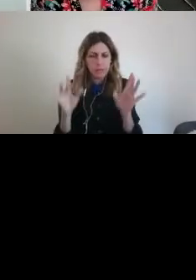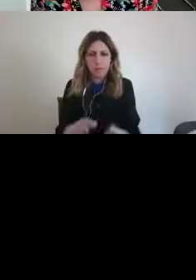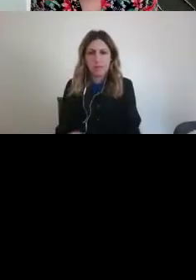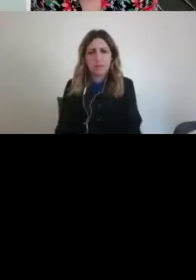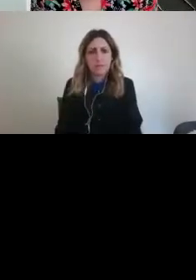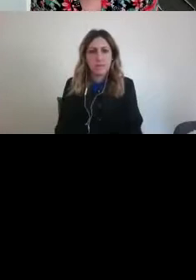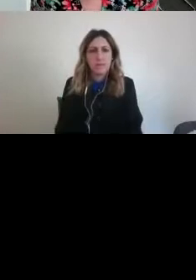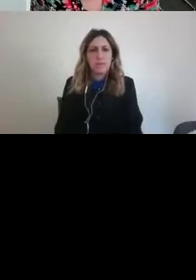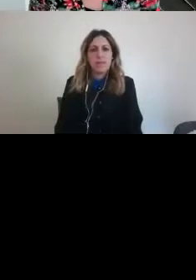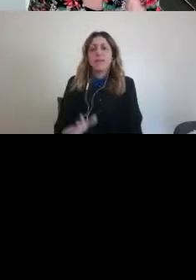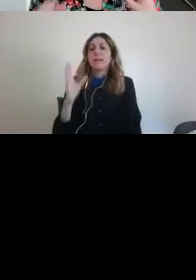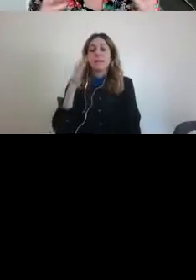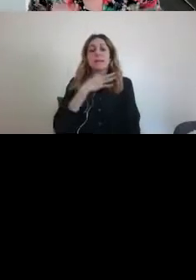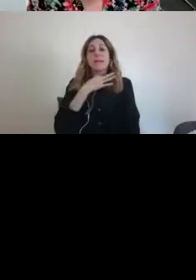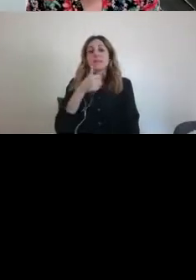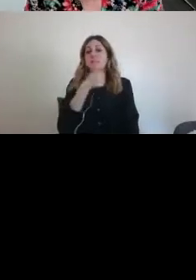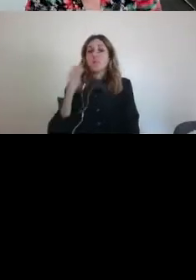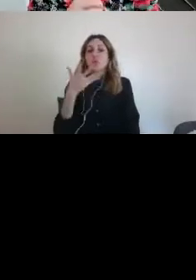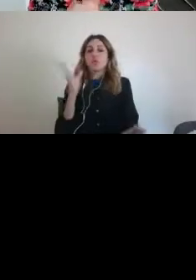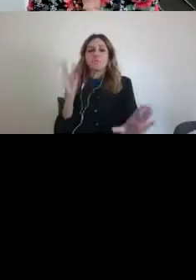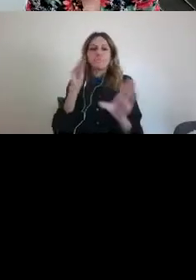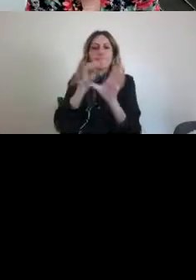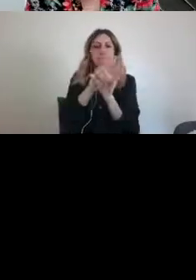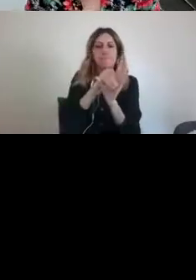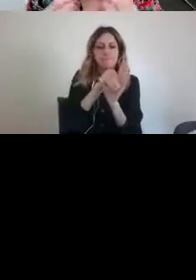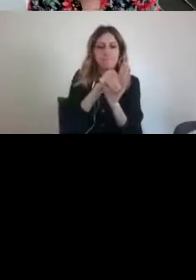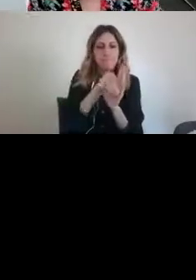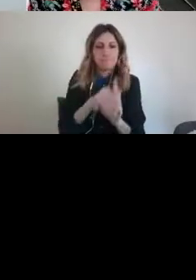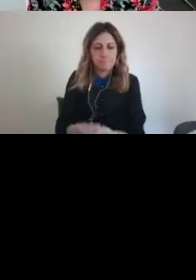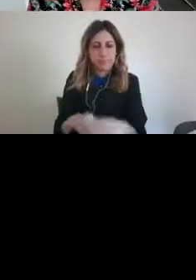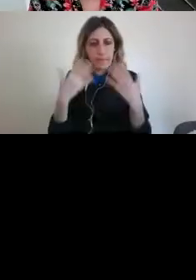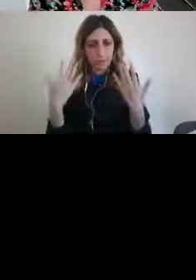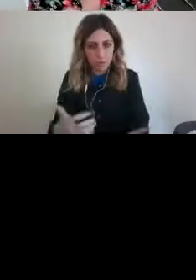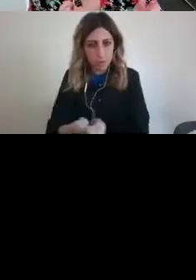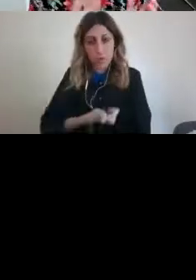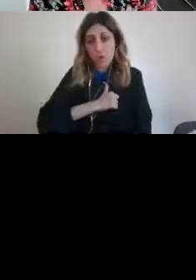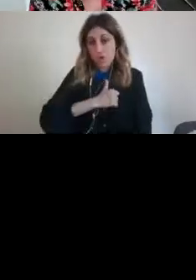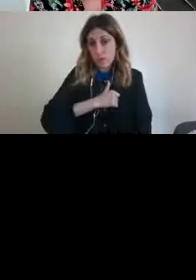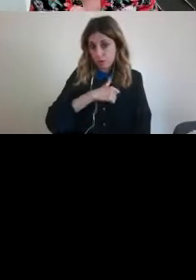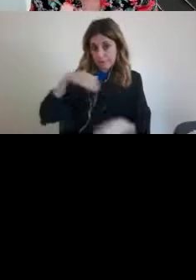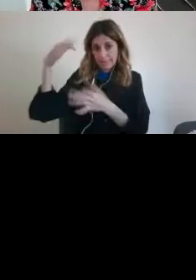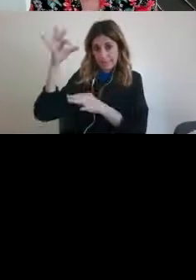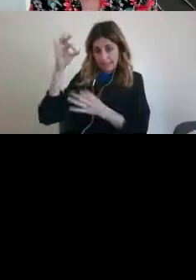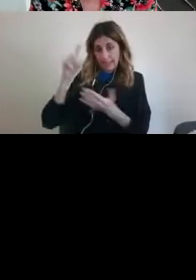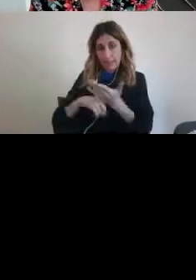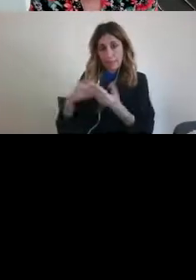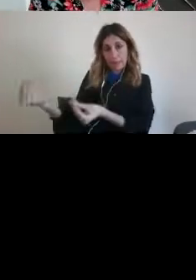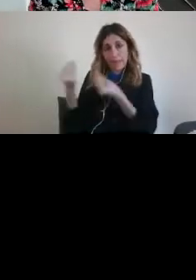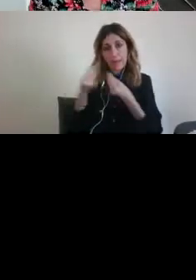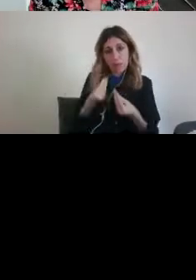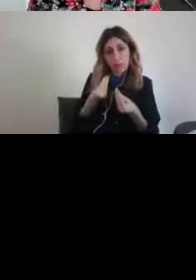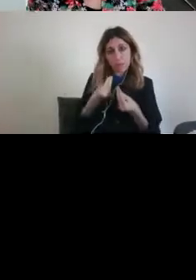input. So site owner has to give us some input, choose whether your website represents a person or an